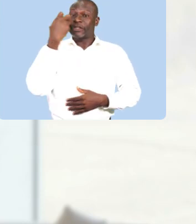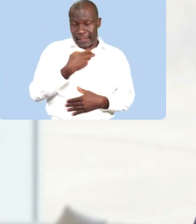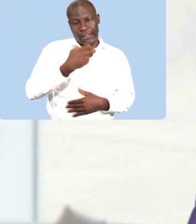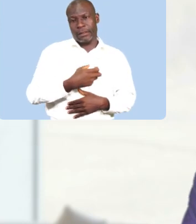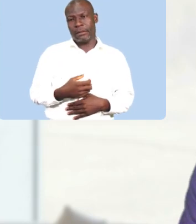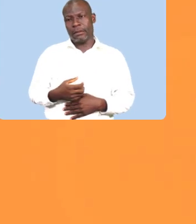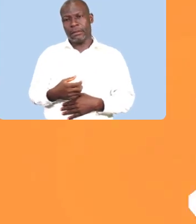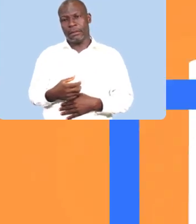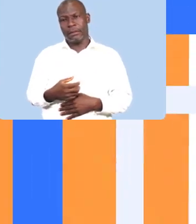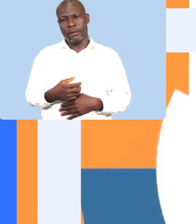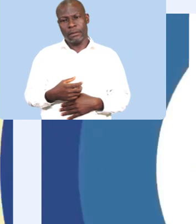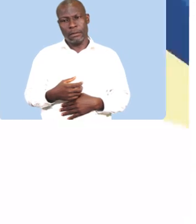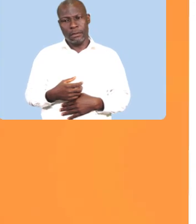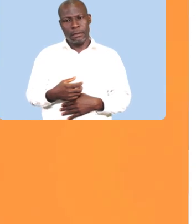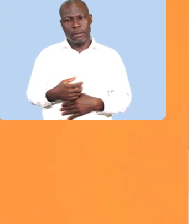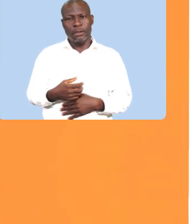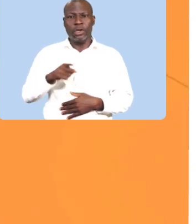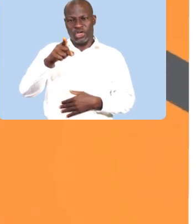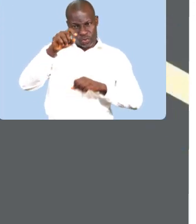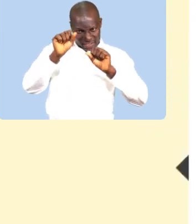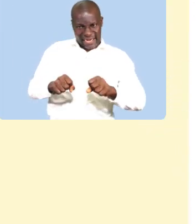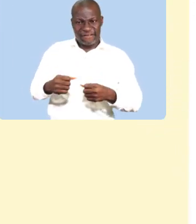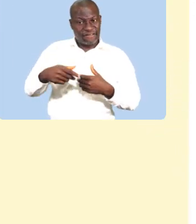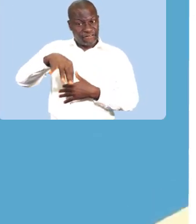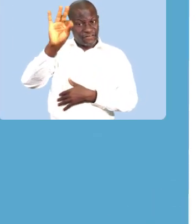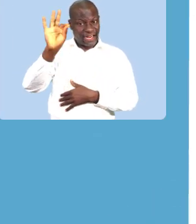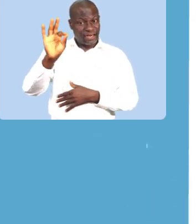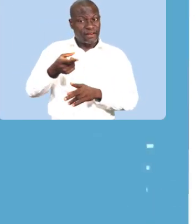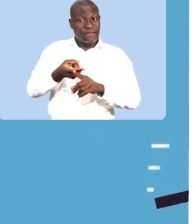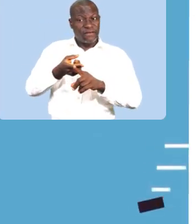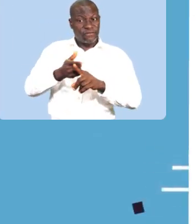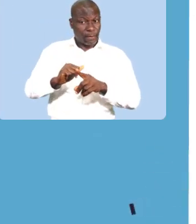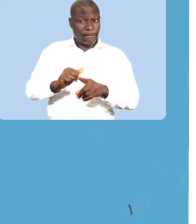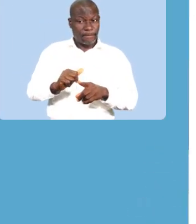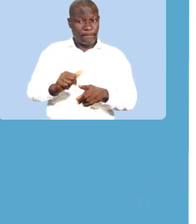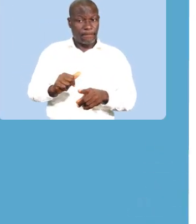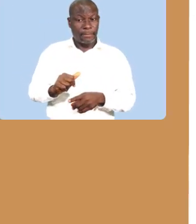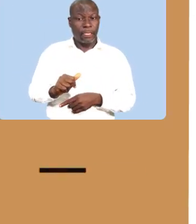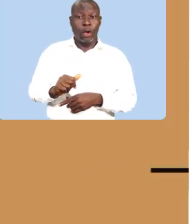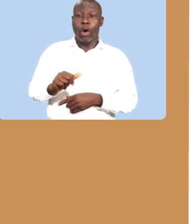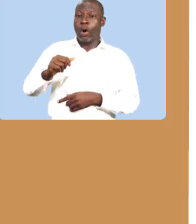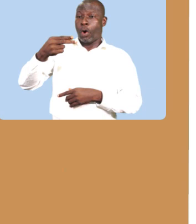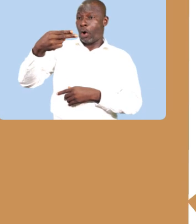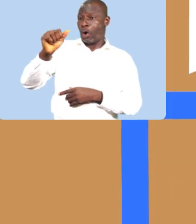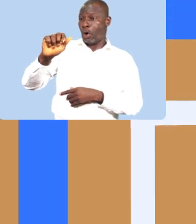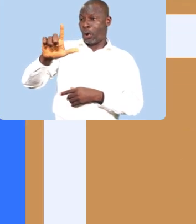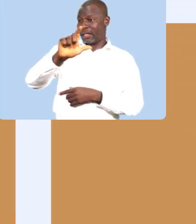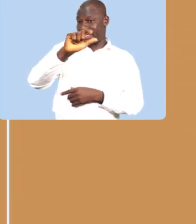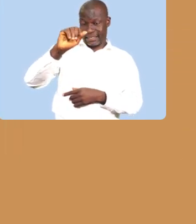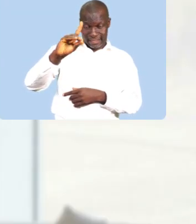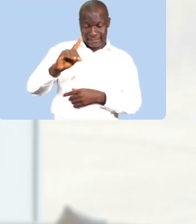tumia Google. The Polish Constitution. Poland for. Omu Constitution. Last